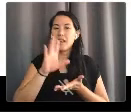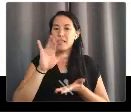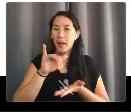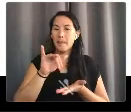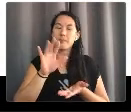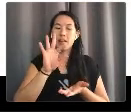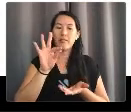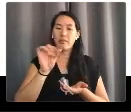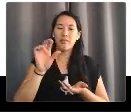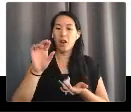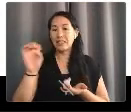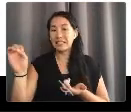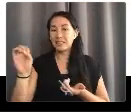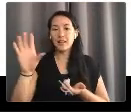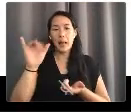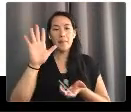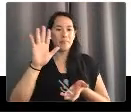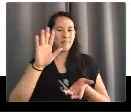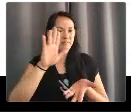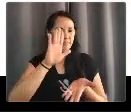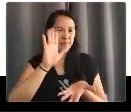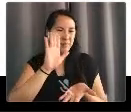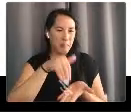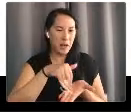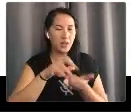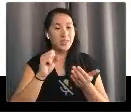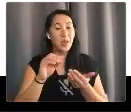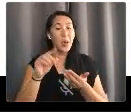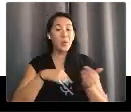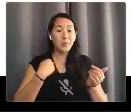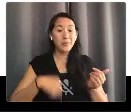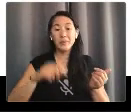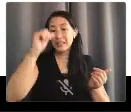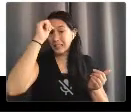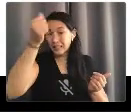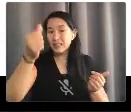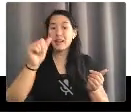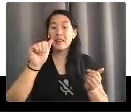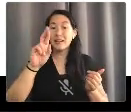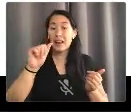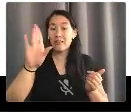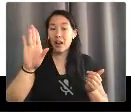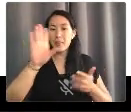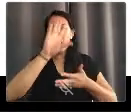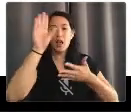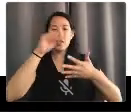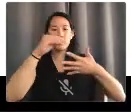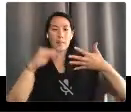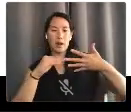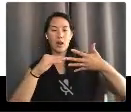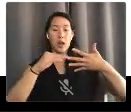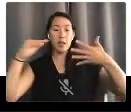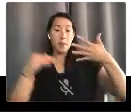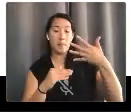that included people from my family who are Chinese descent, but also people of Indian descent and people of Arab descent. And then down the very bottom